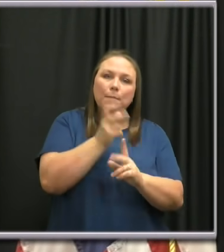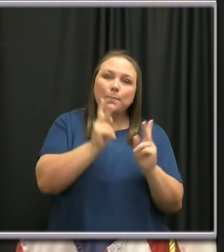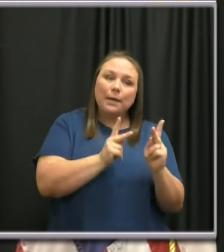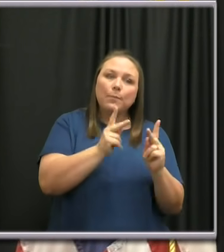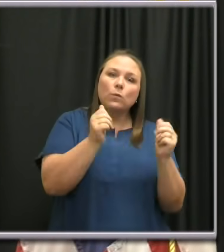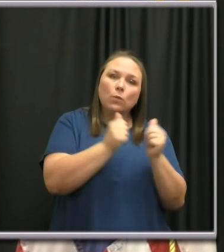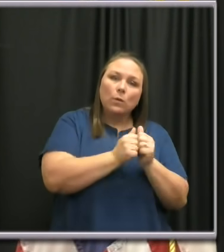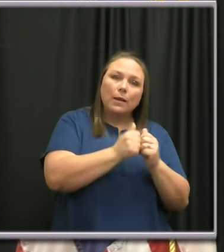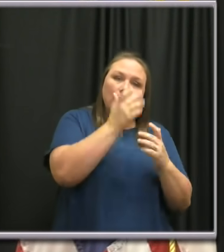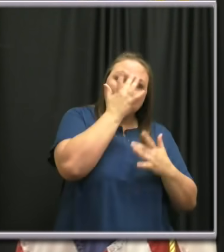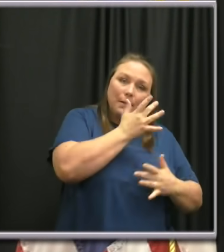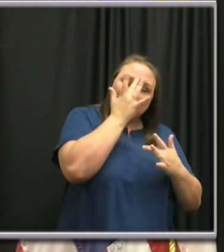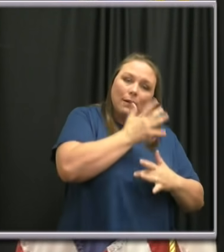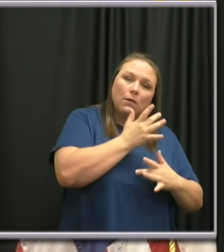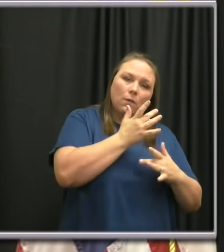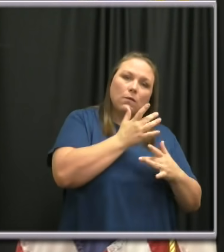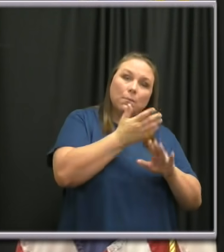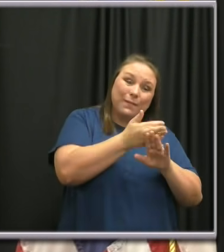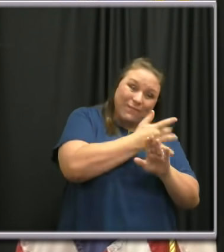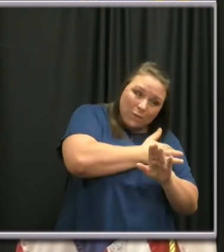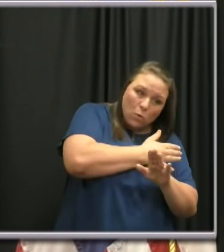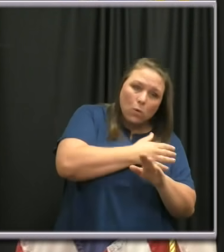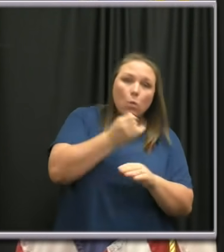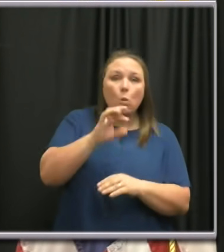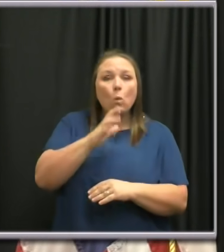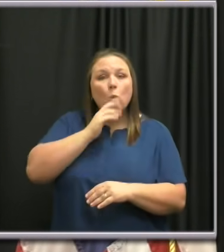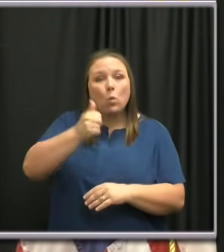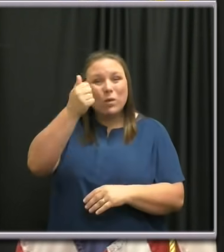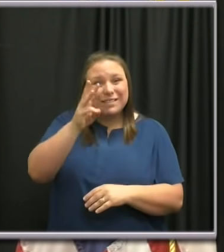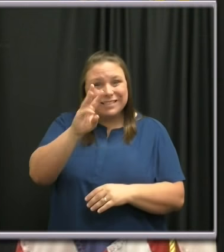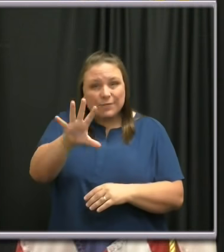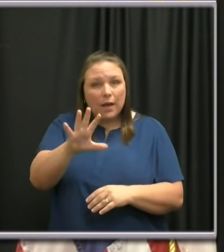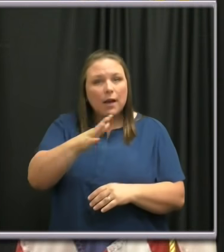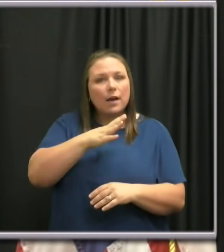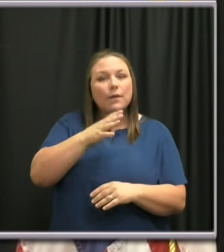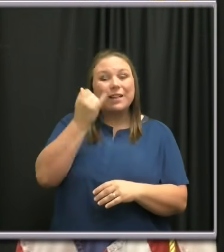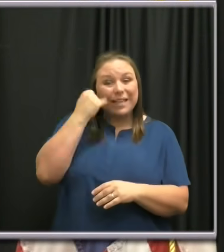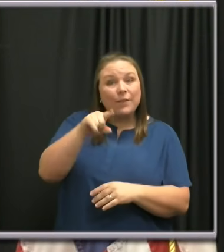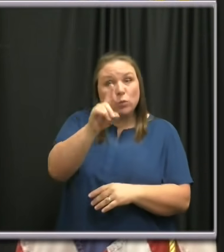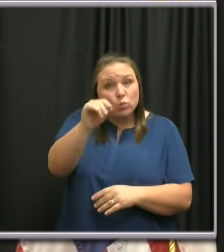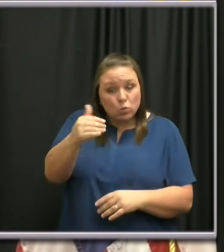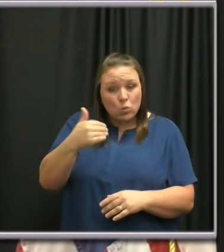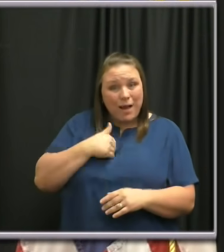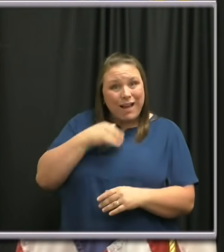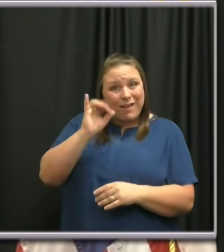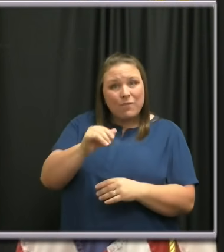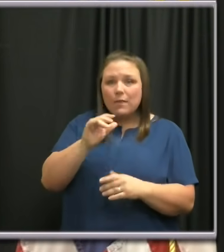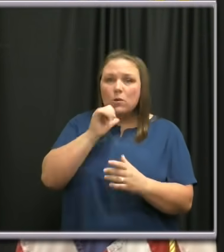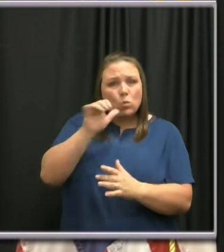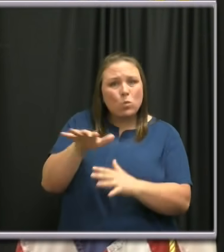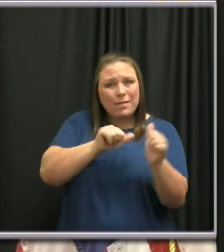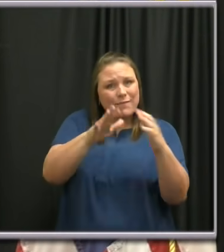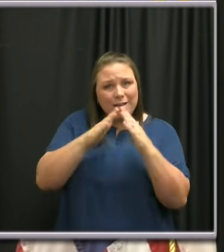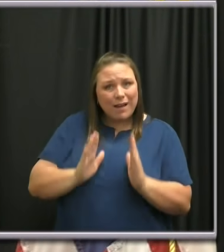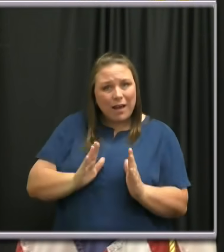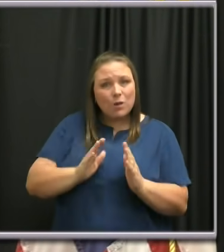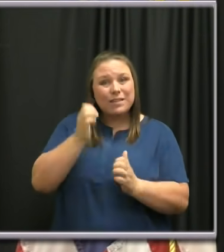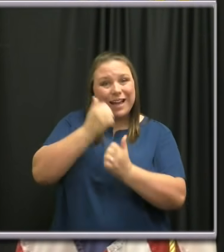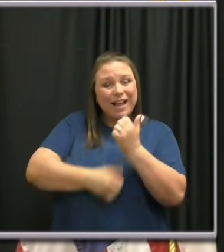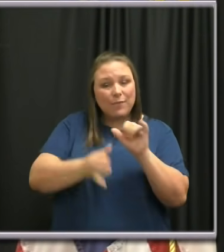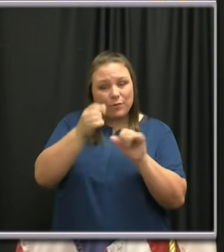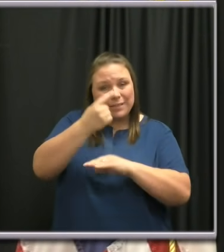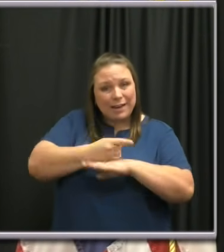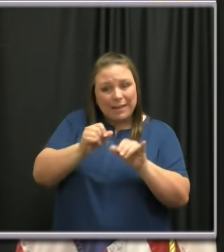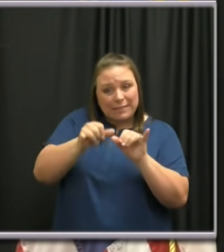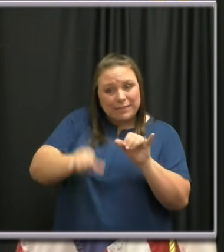So if you are over 65 or have underlying health conditions, please don't go out. Remember, every day we stay the course is another day